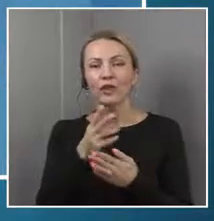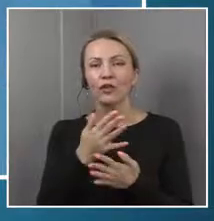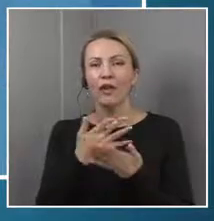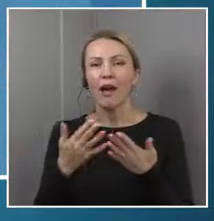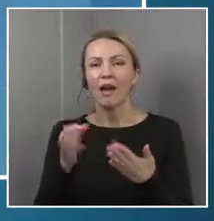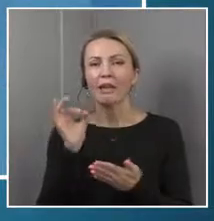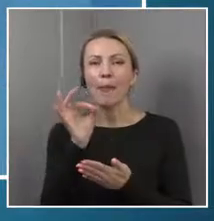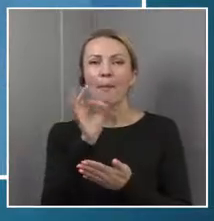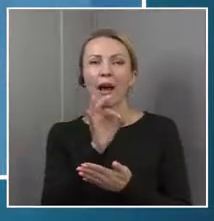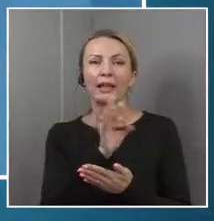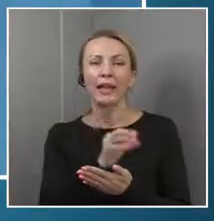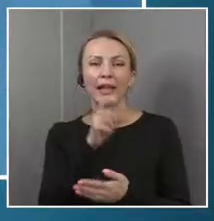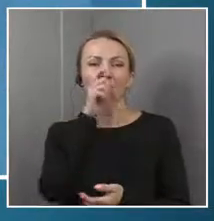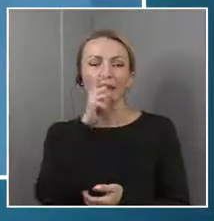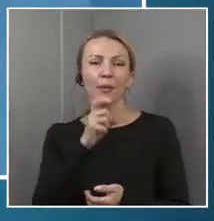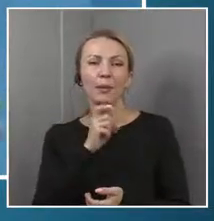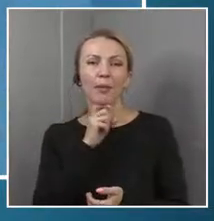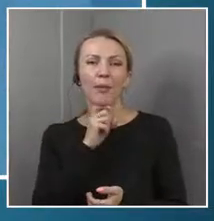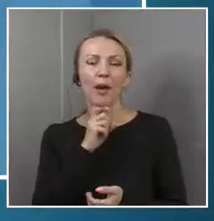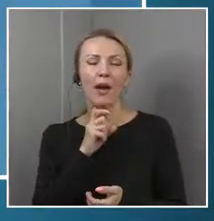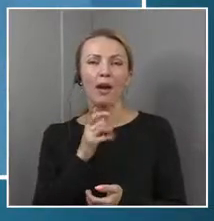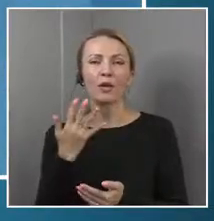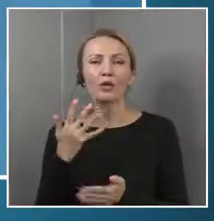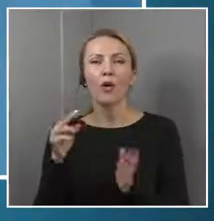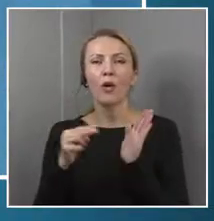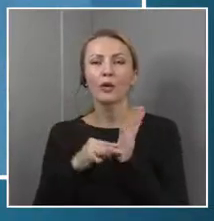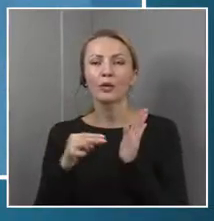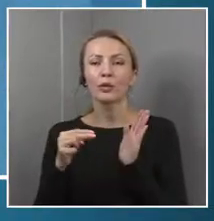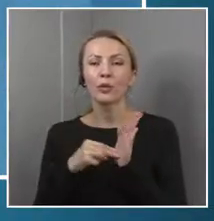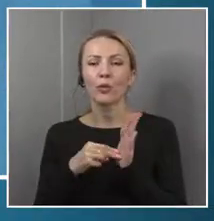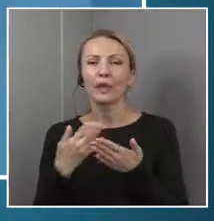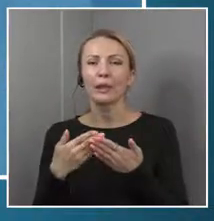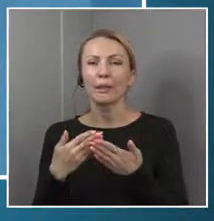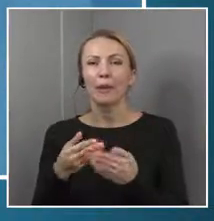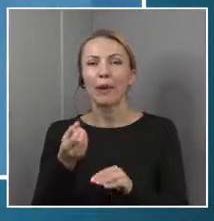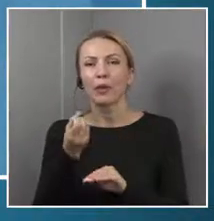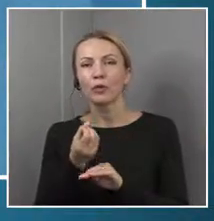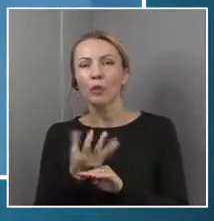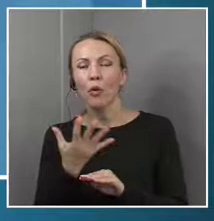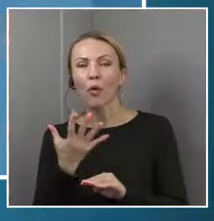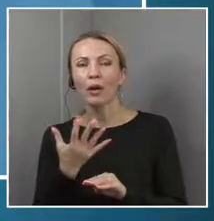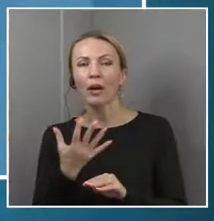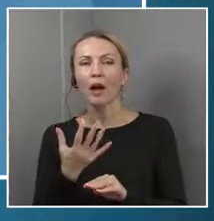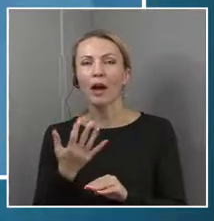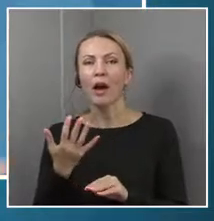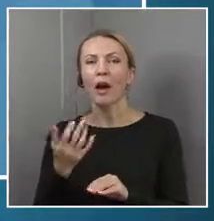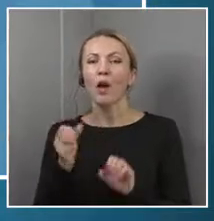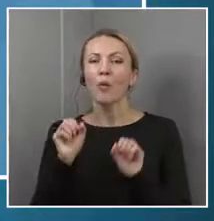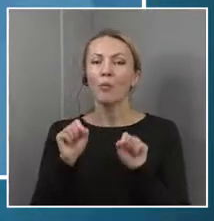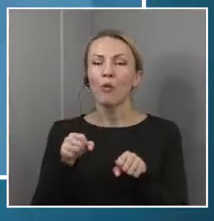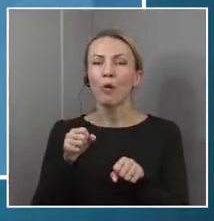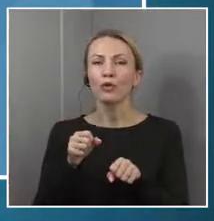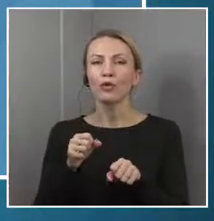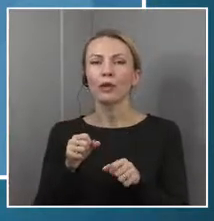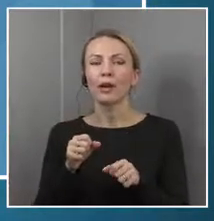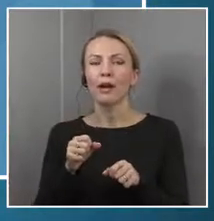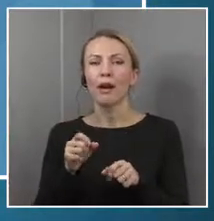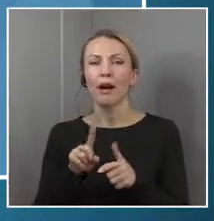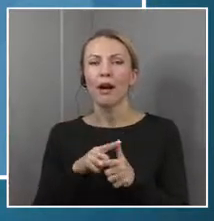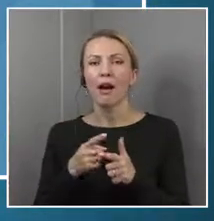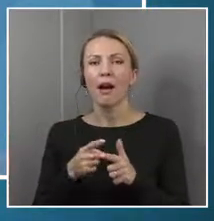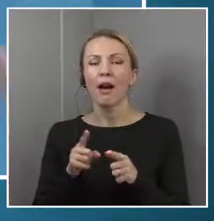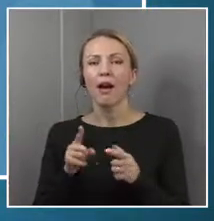collect. When you open an album, you see all those different coins, and you don't really understand their